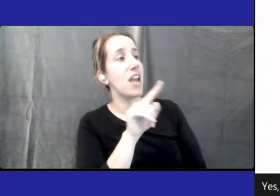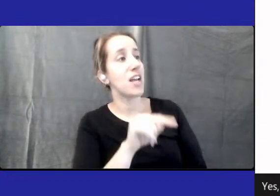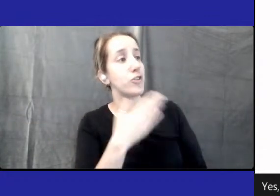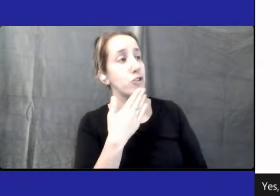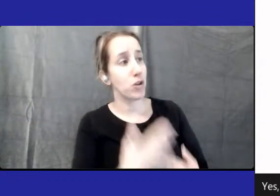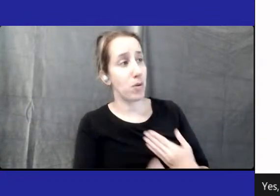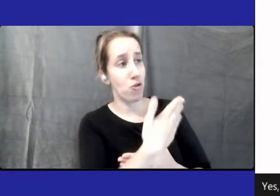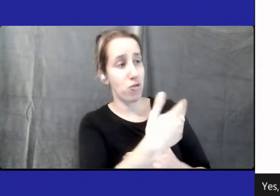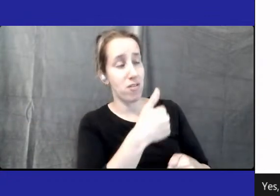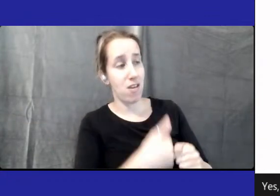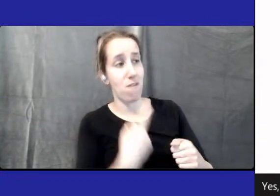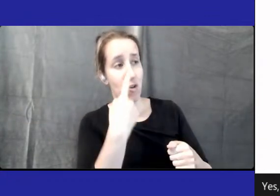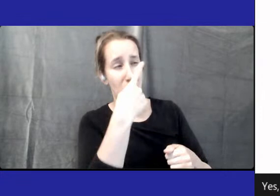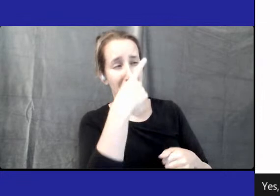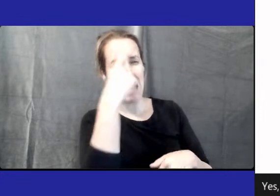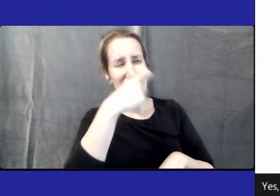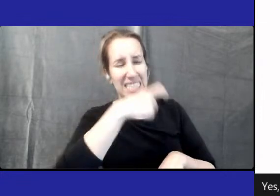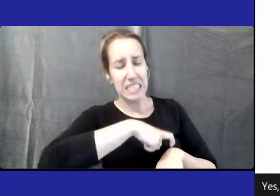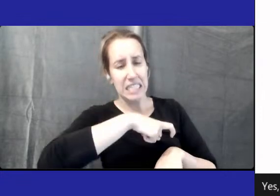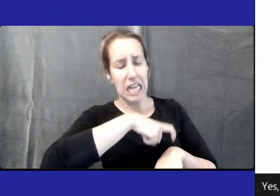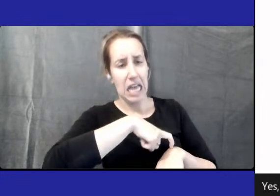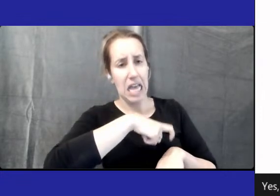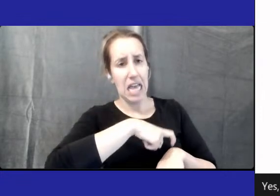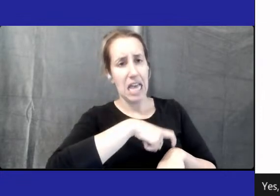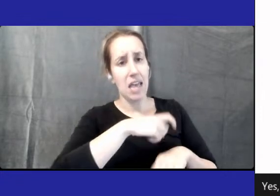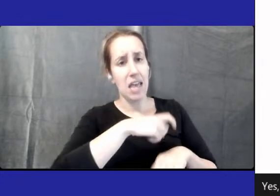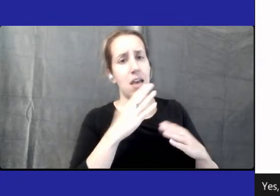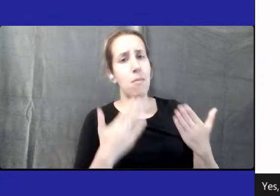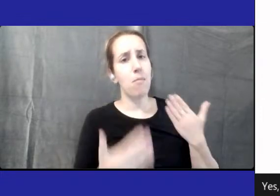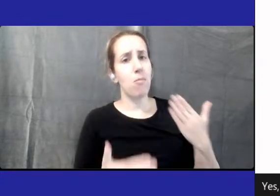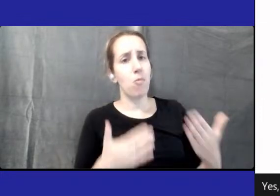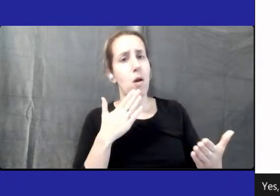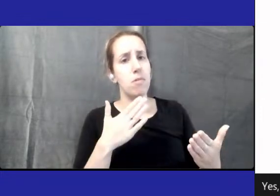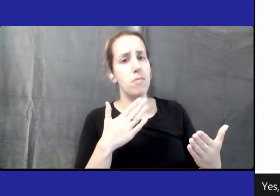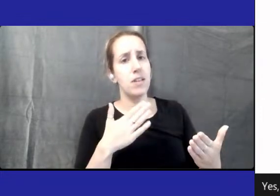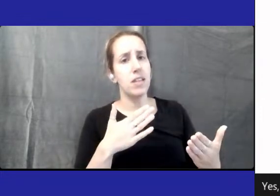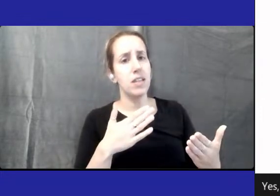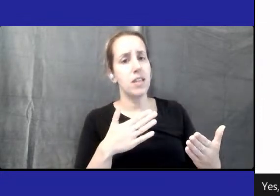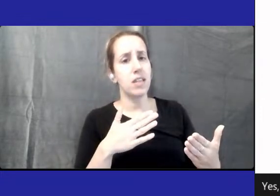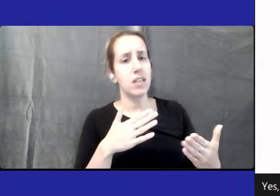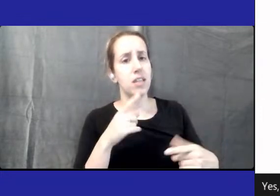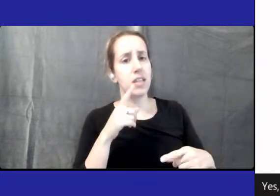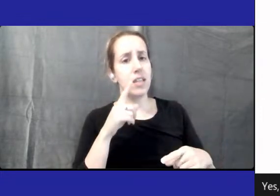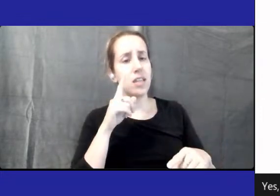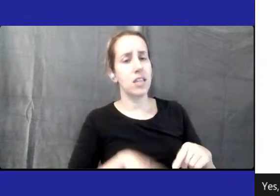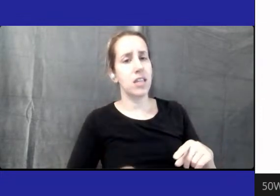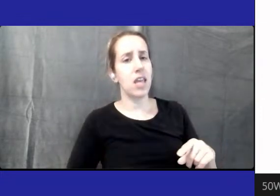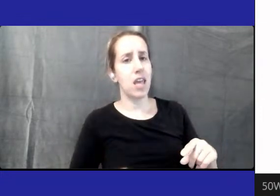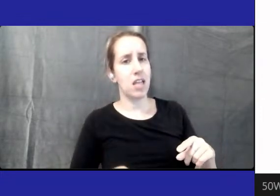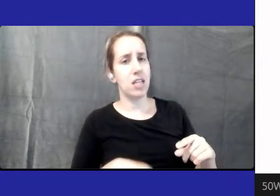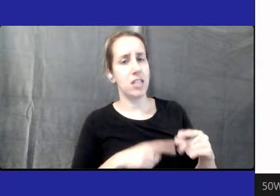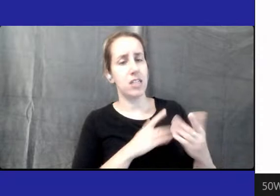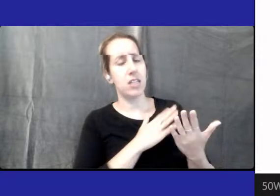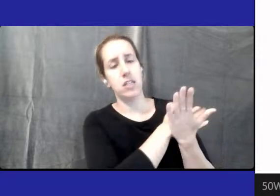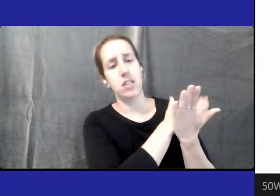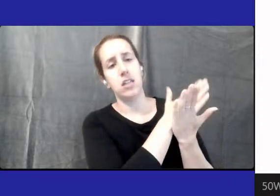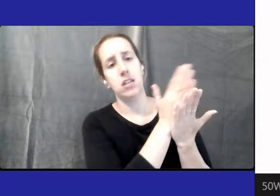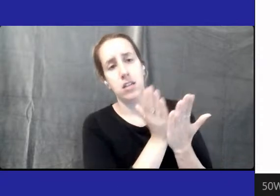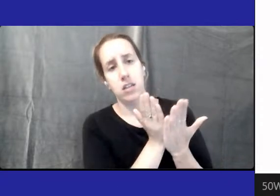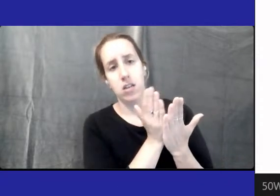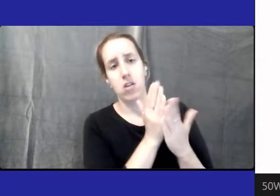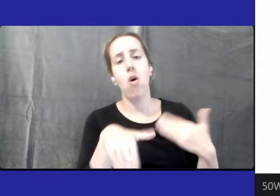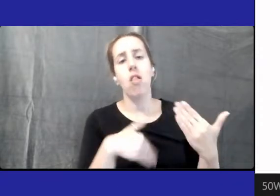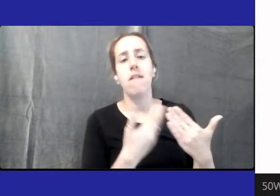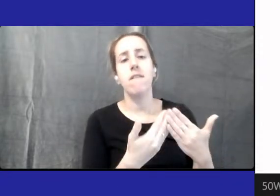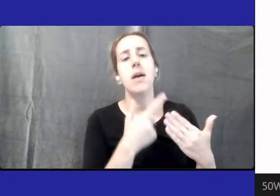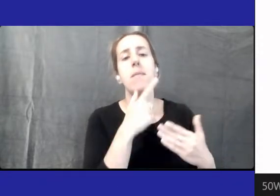Because of time, we probably won't get to the tail end of this deck, so I do want to just mention before we turn